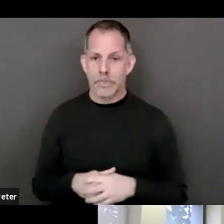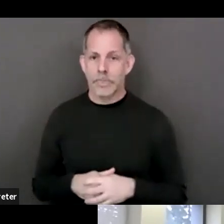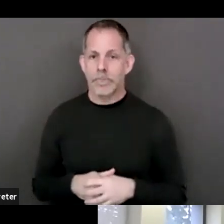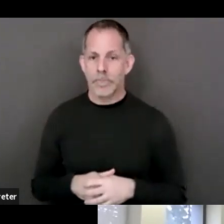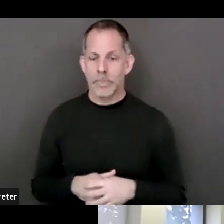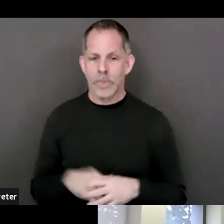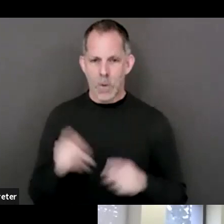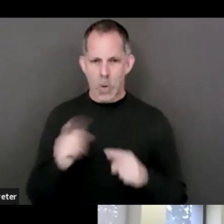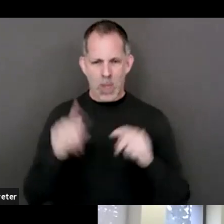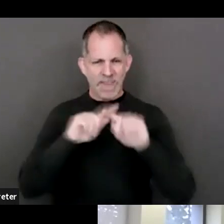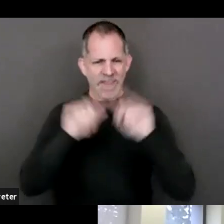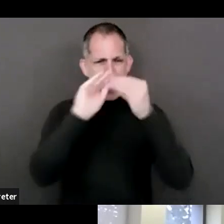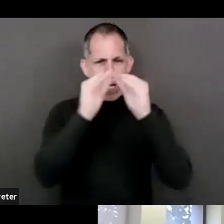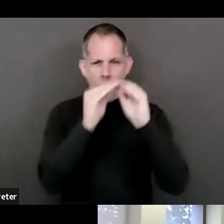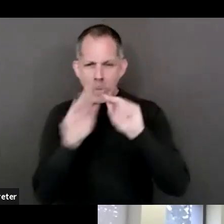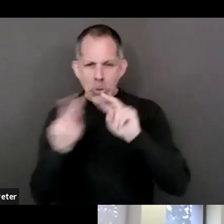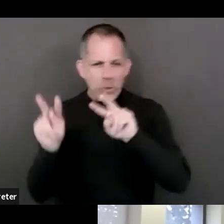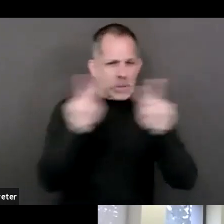require vaccinations.